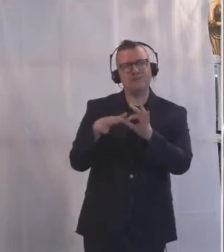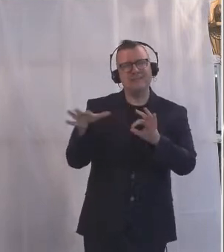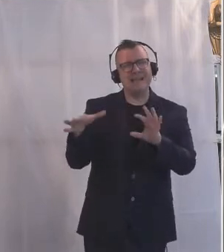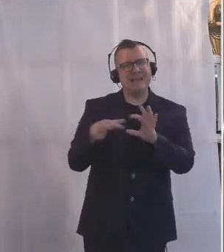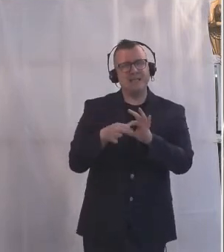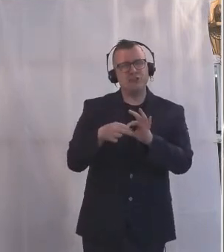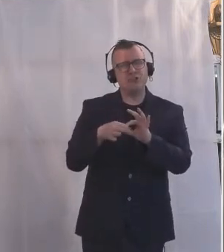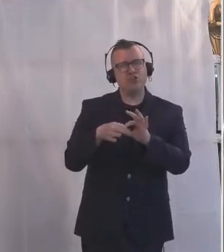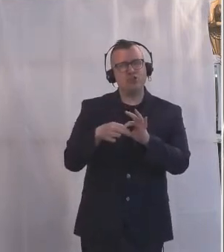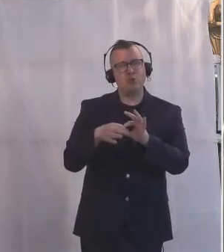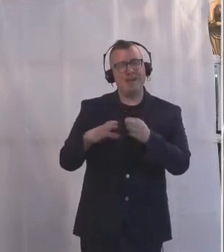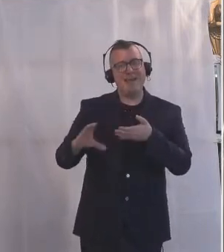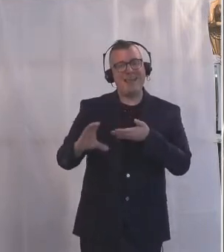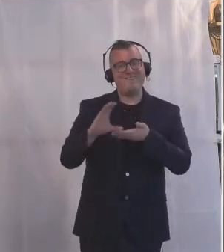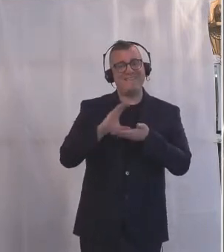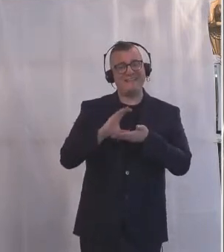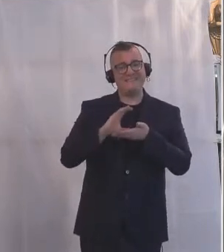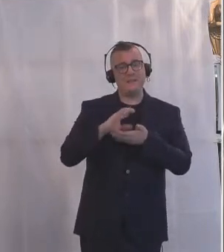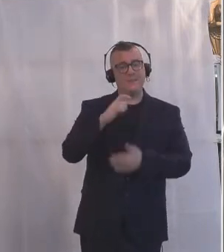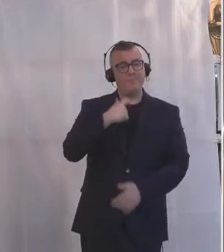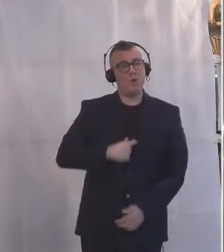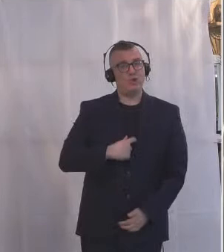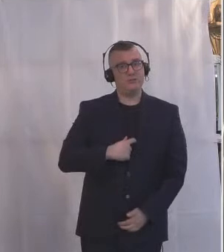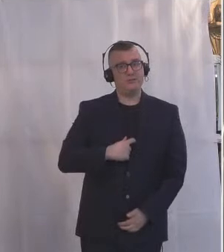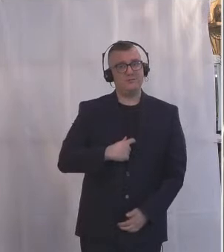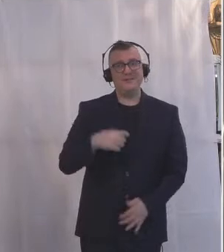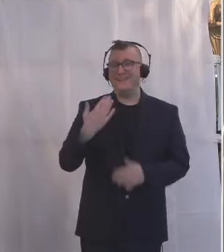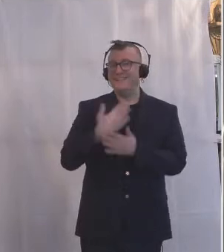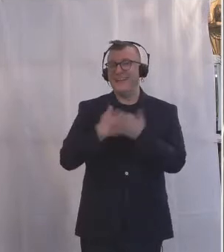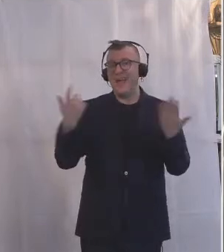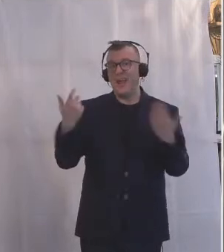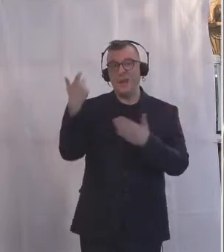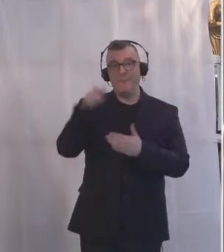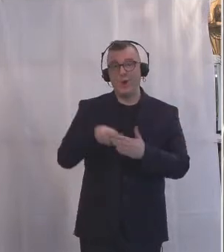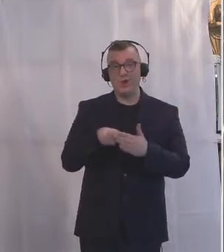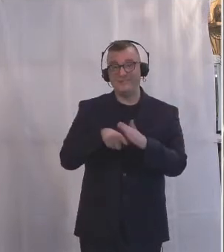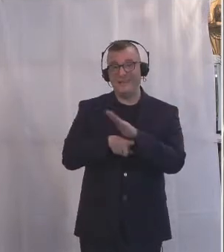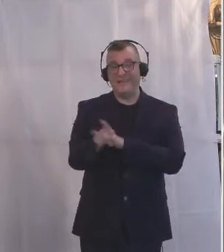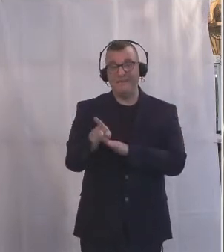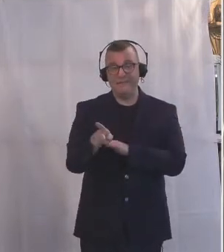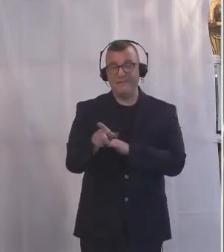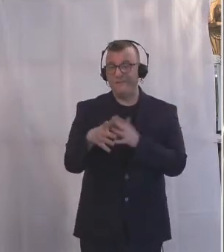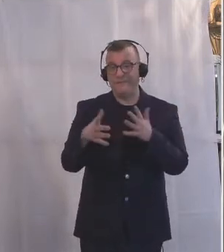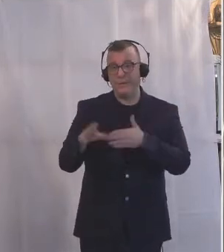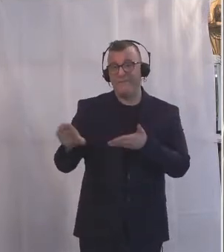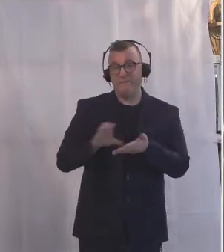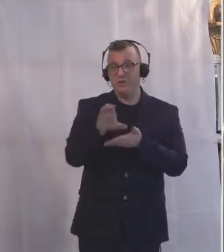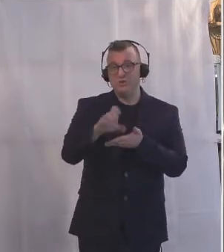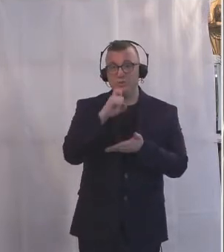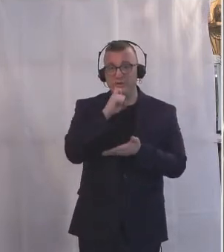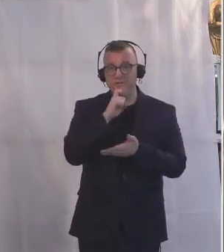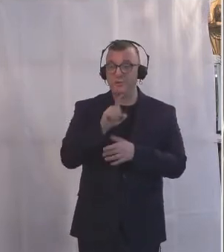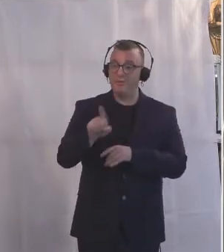Their decision is to invest in whoever is coming through the door today. So they're making a choice. And